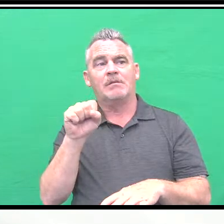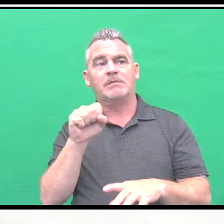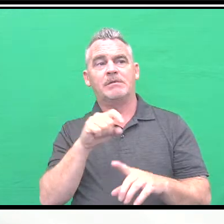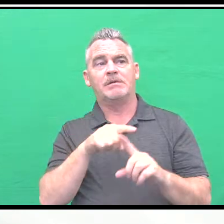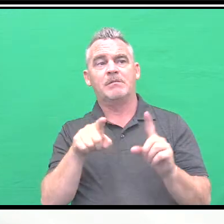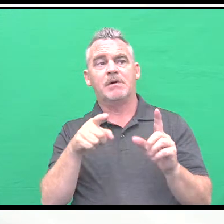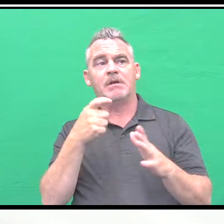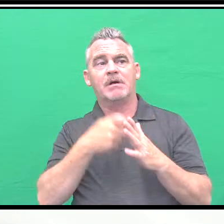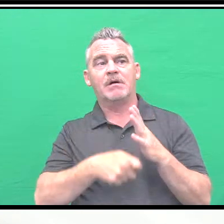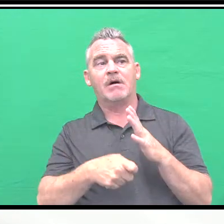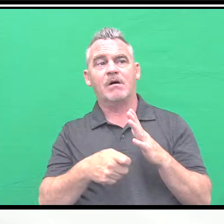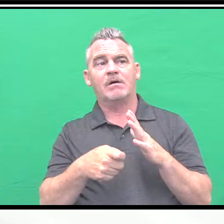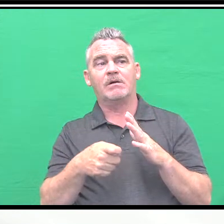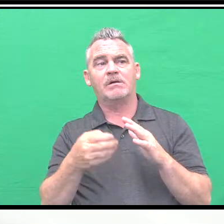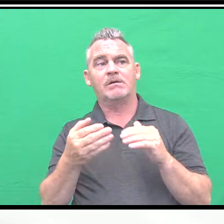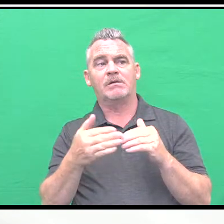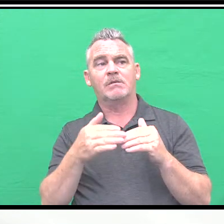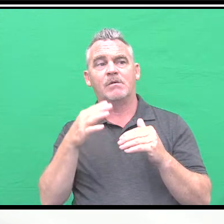claims were over